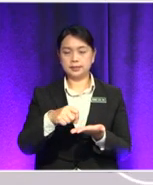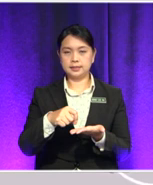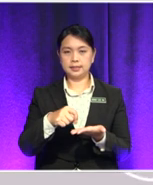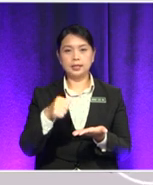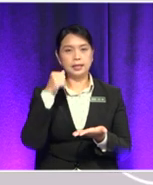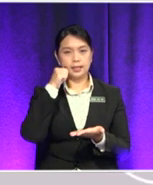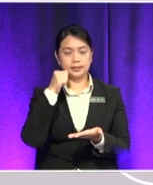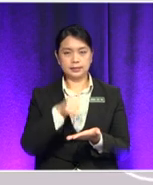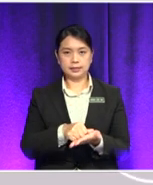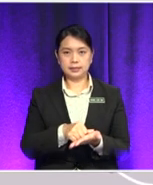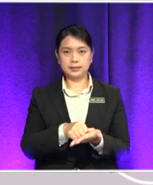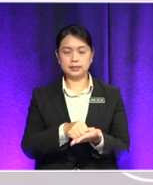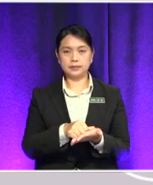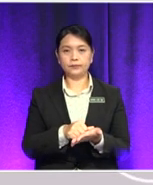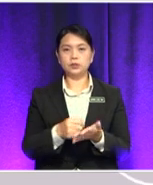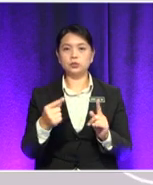newspaper and magazines?